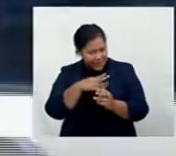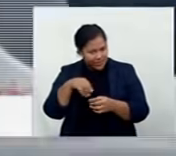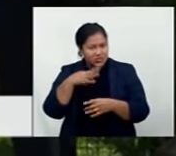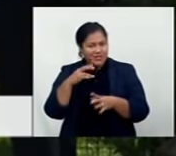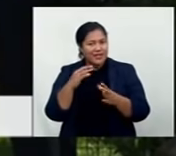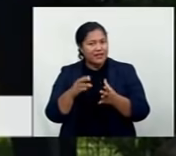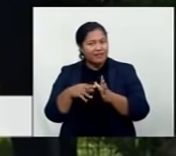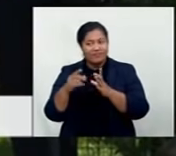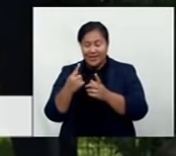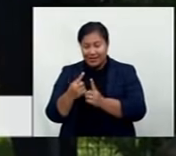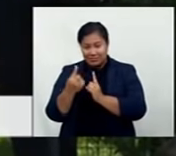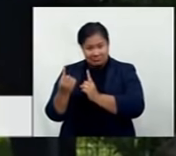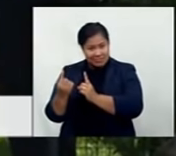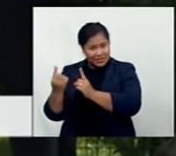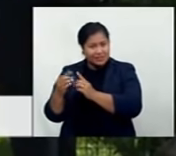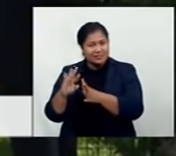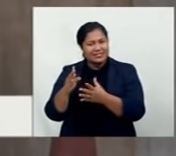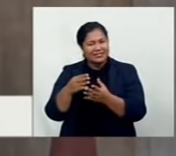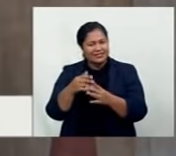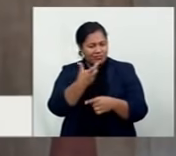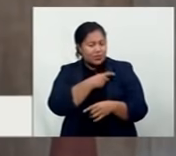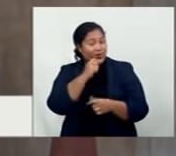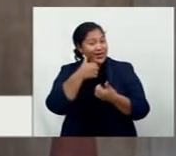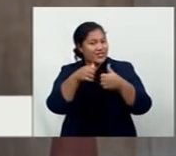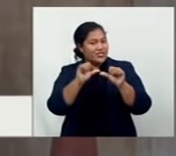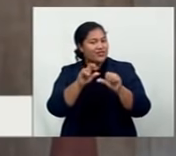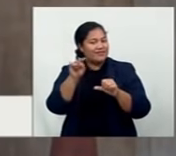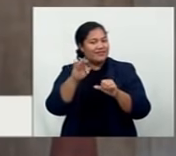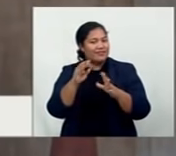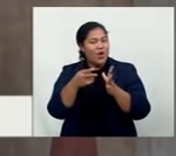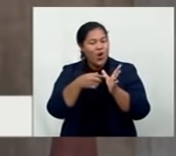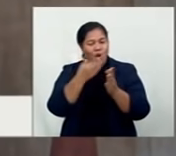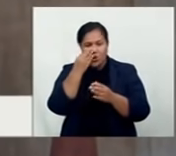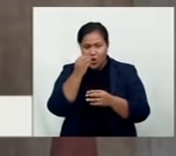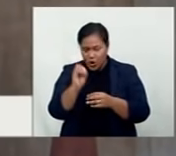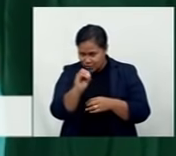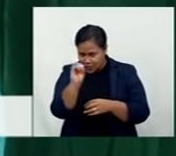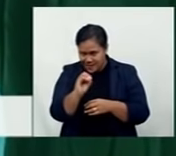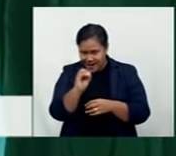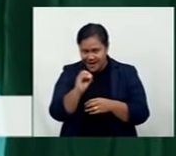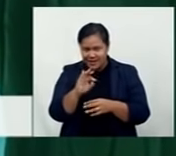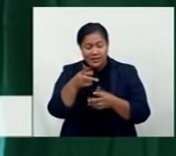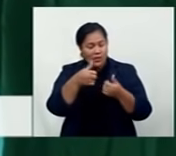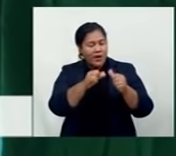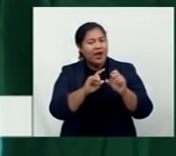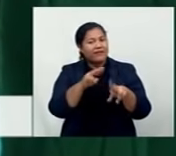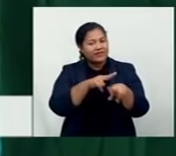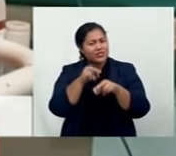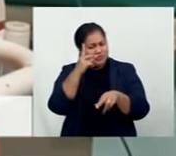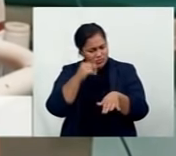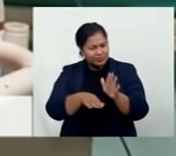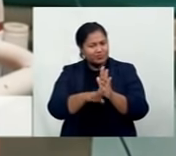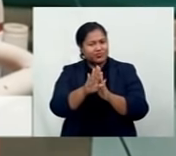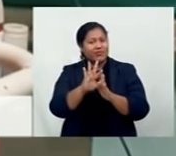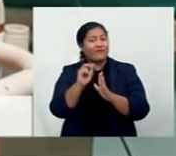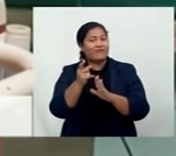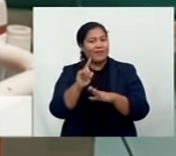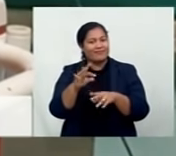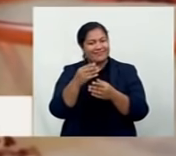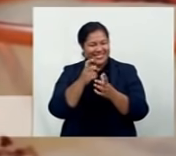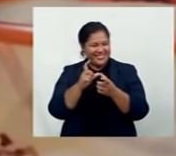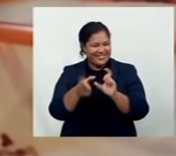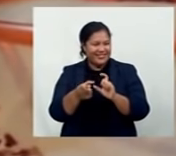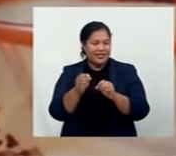achieved by the end of October. Vaccination is the only guarantee that will allow Fiji to recover from this public health